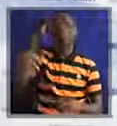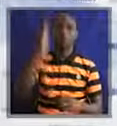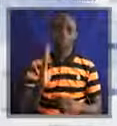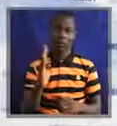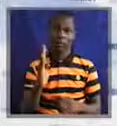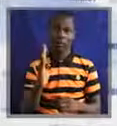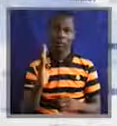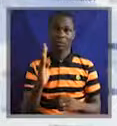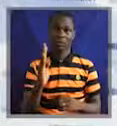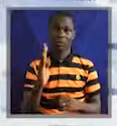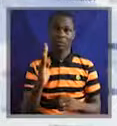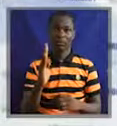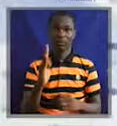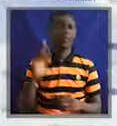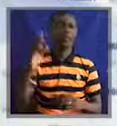God."